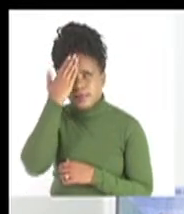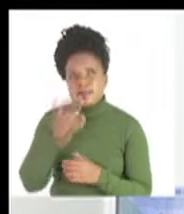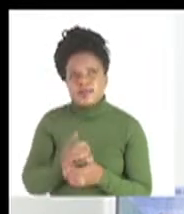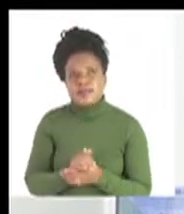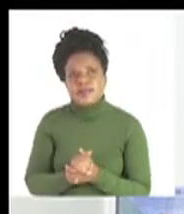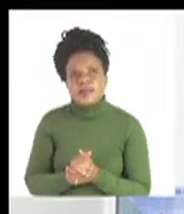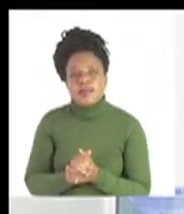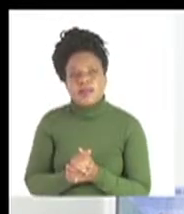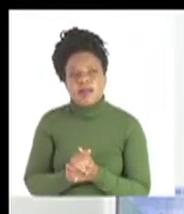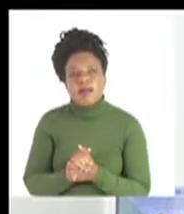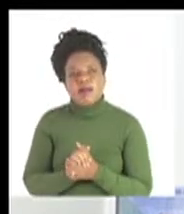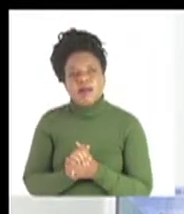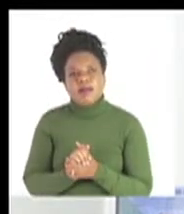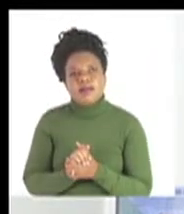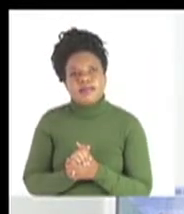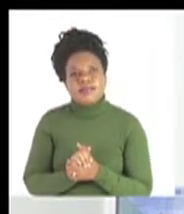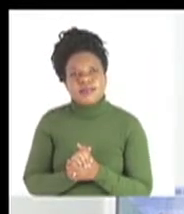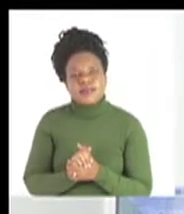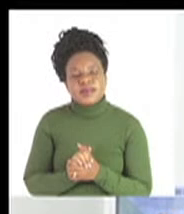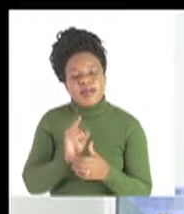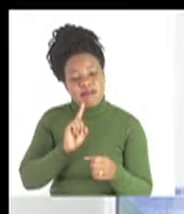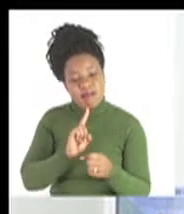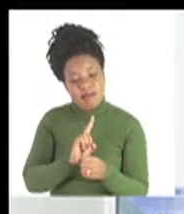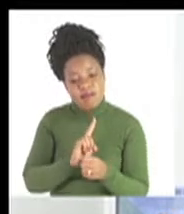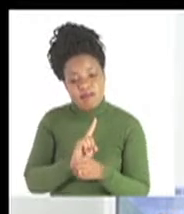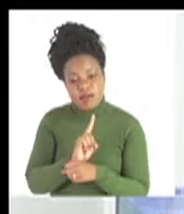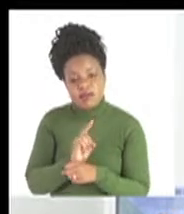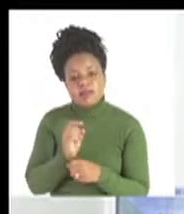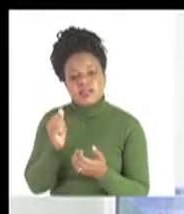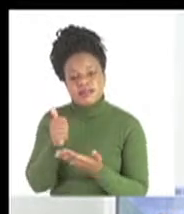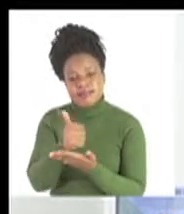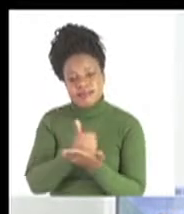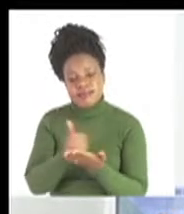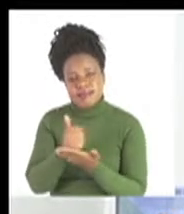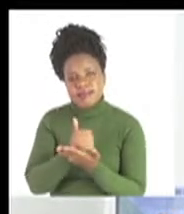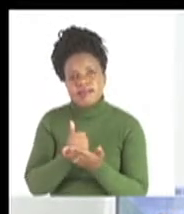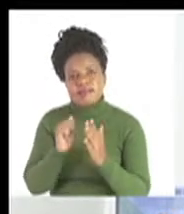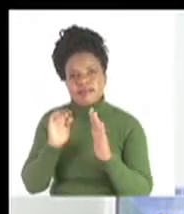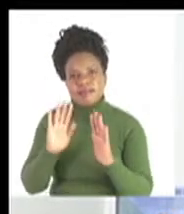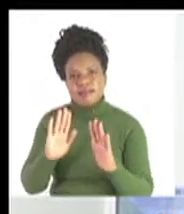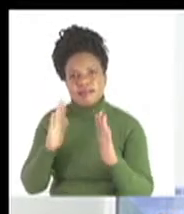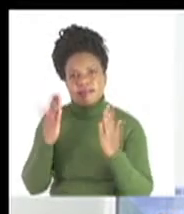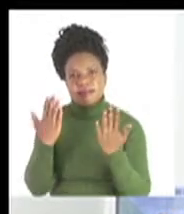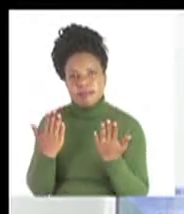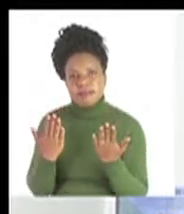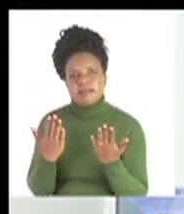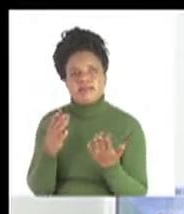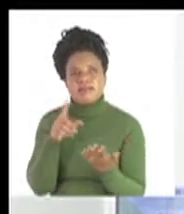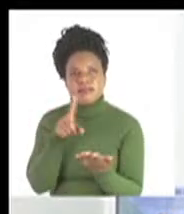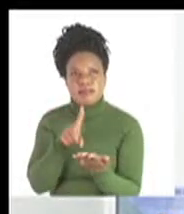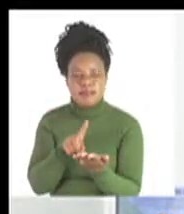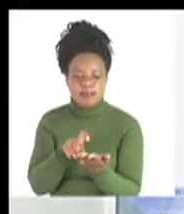Before we start with our lesson, let us remember to sanitize.